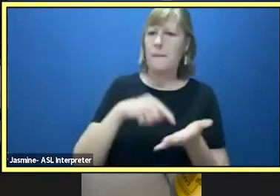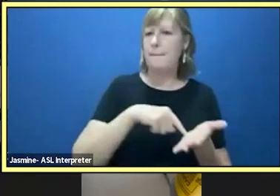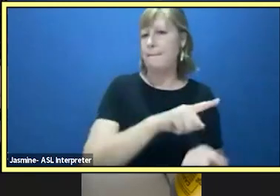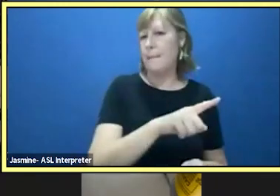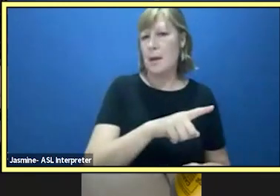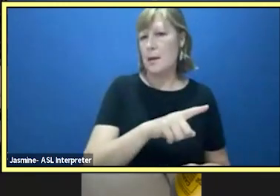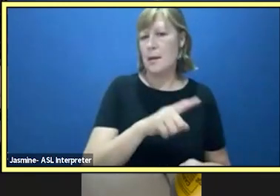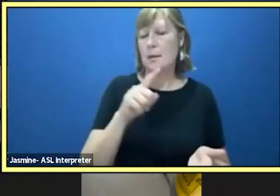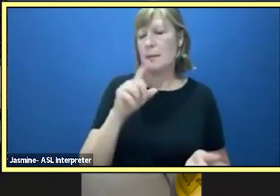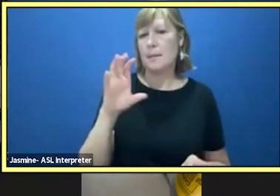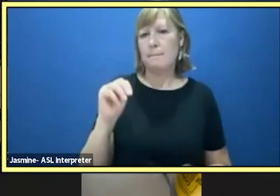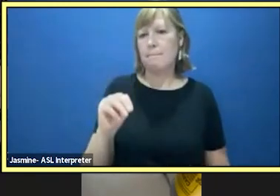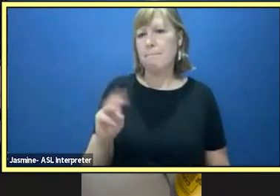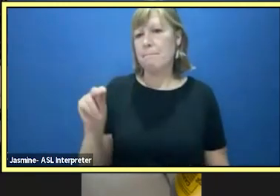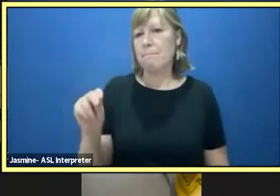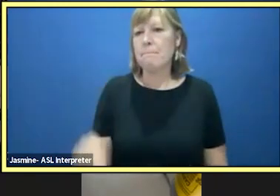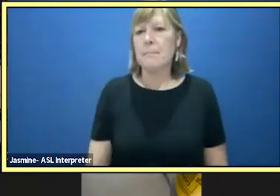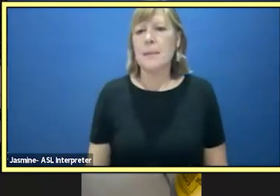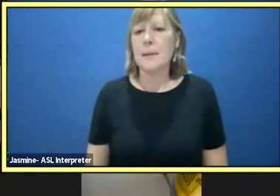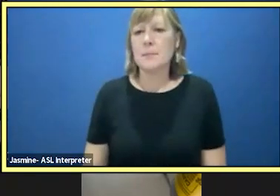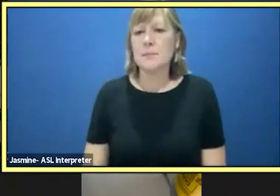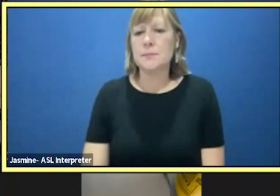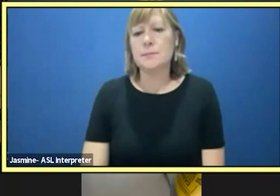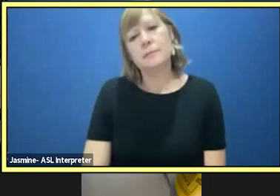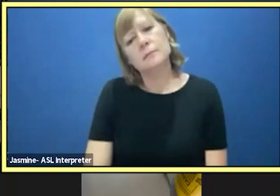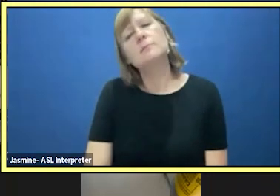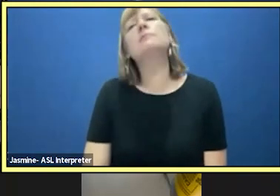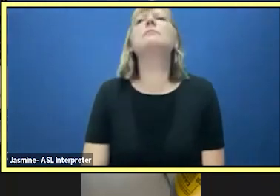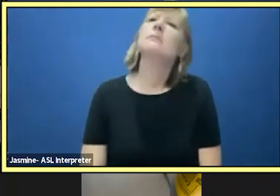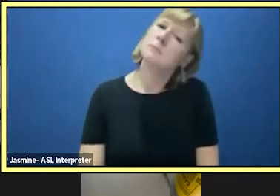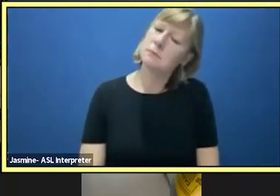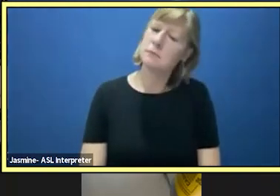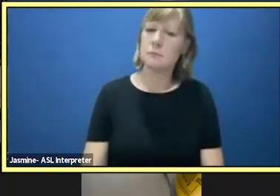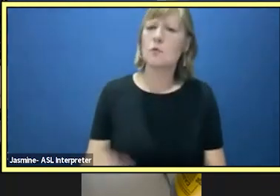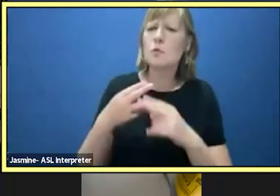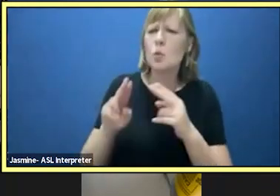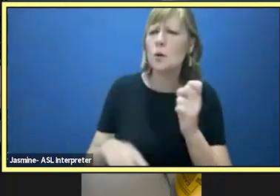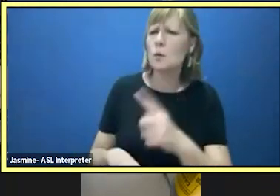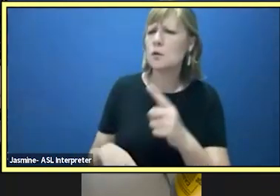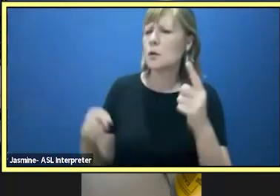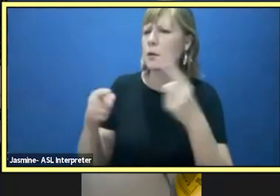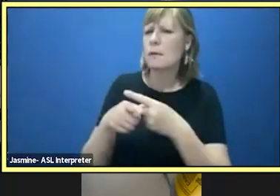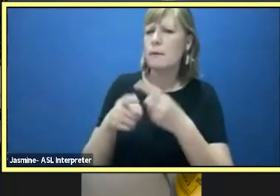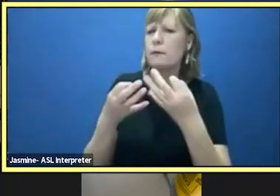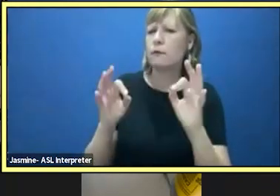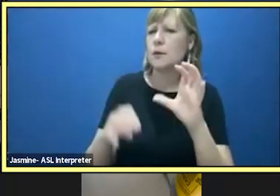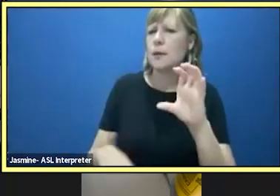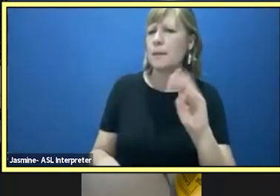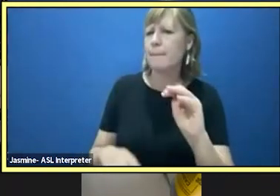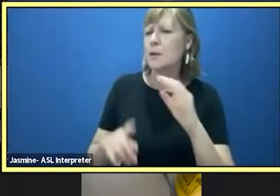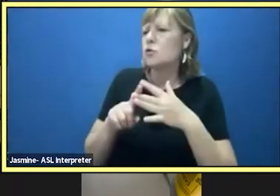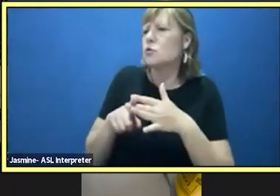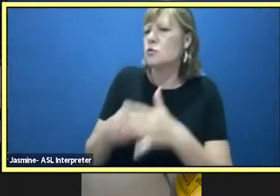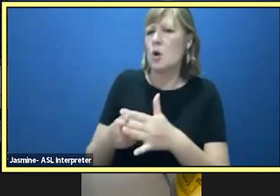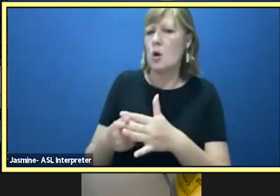One quick question was just when will conflict-free case management go into effect? That's just a quickie, so I figured I'd just spit it